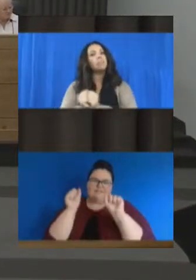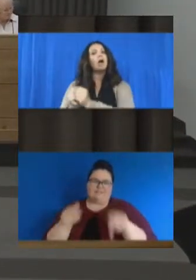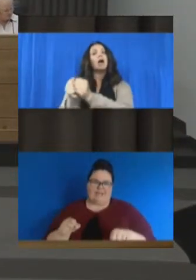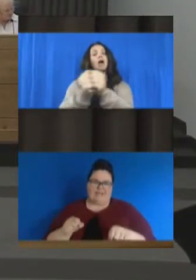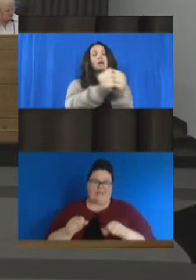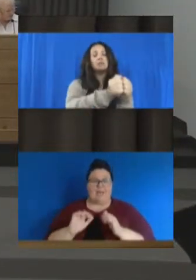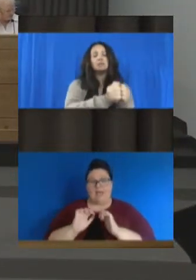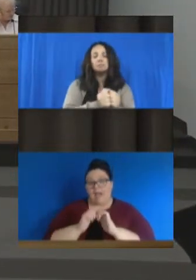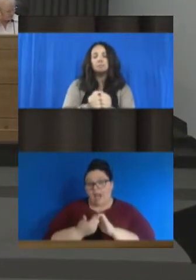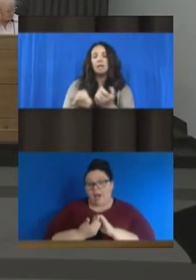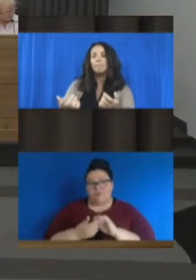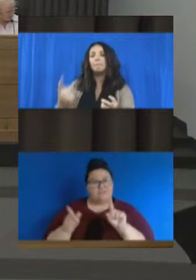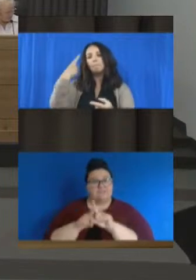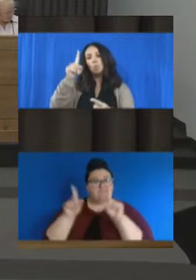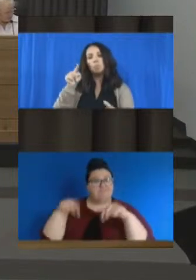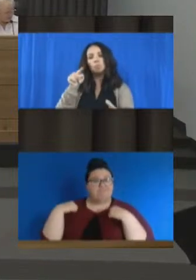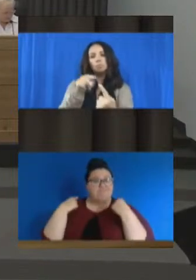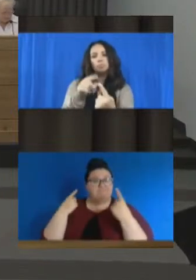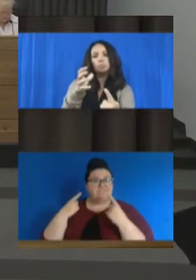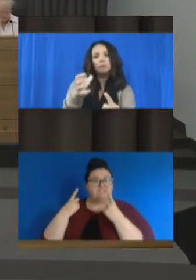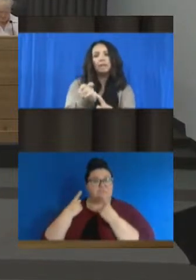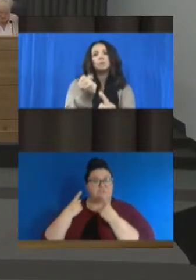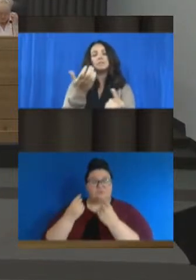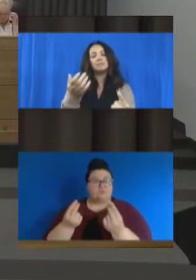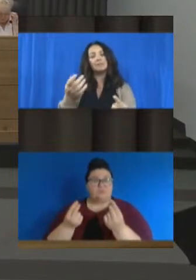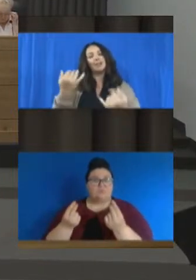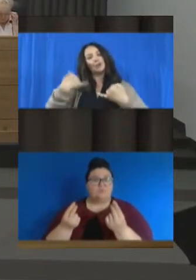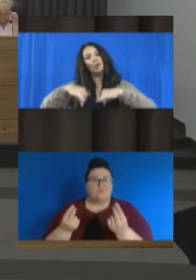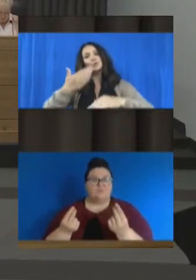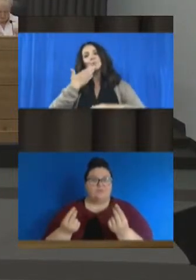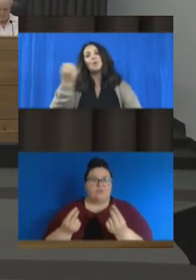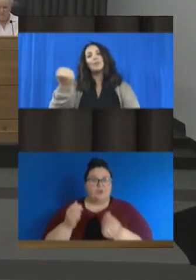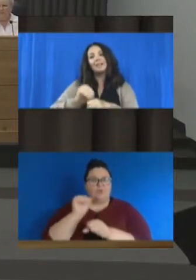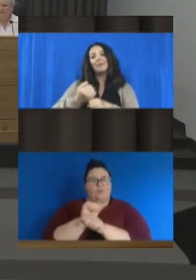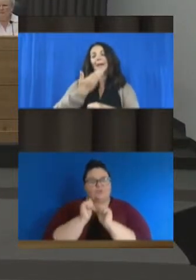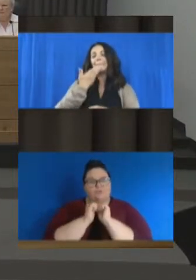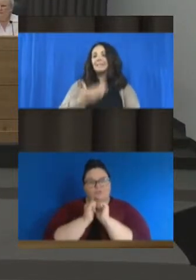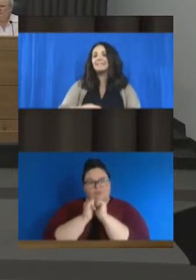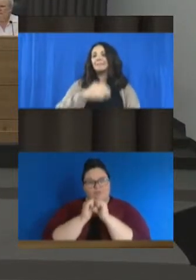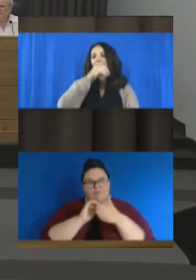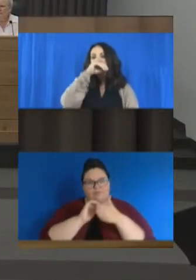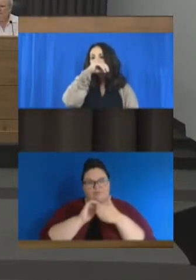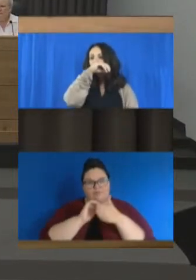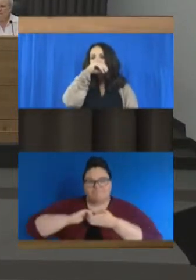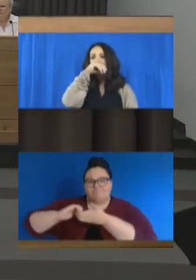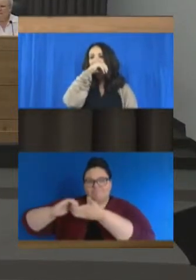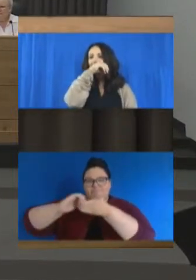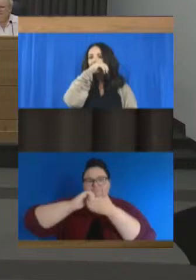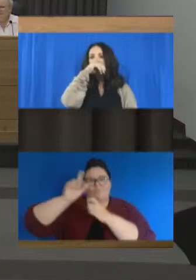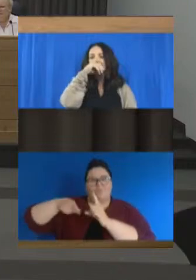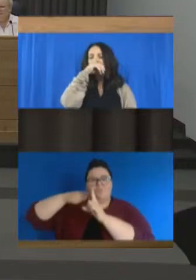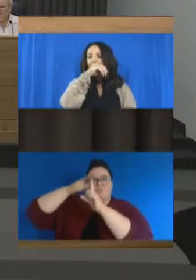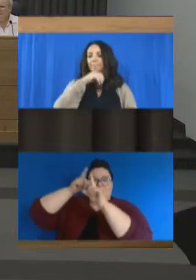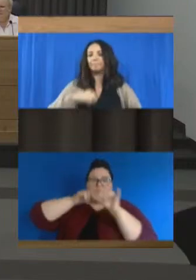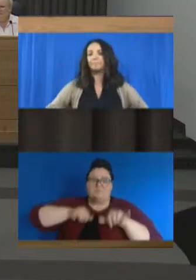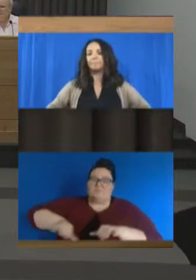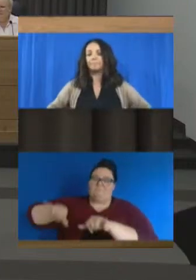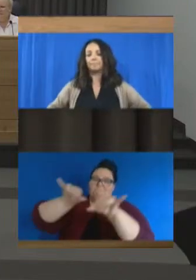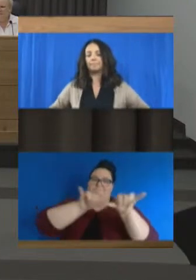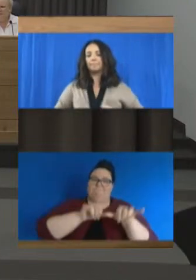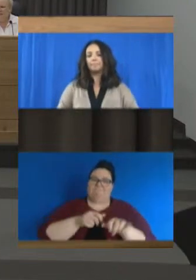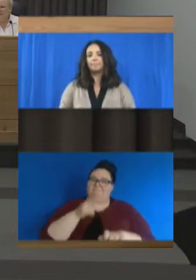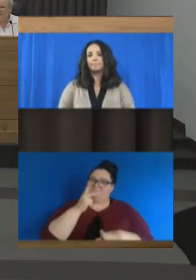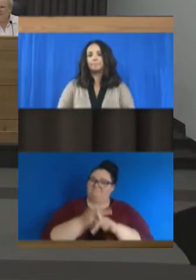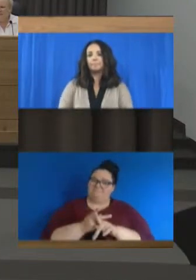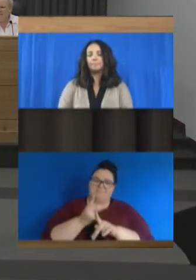Thank you, Minister. Thank you, Dr. Russell. Merci beaucoup à vous deux, Madame la Ministre et Dr. Russell. We'll now proceed with